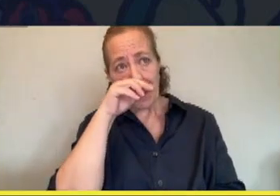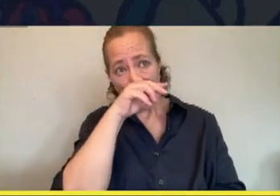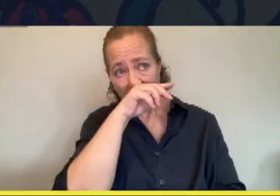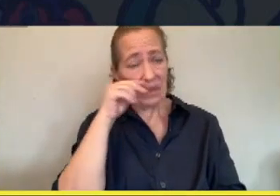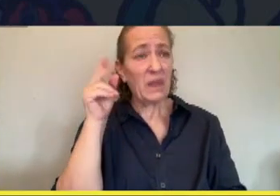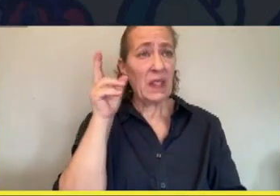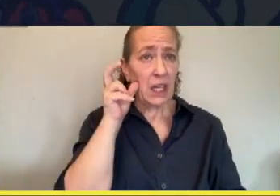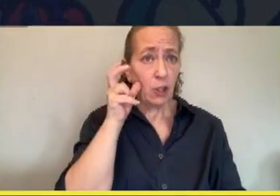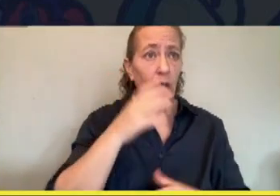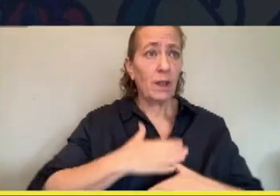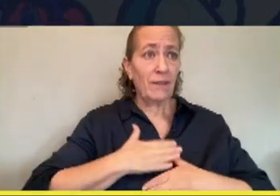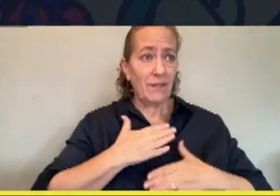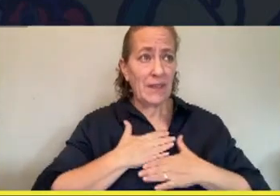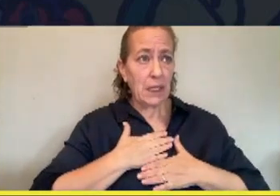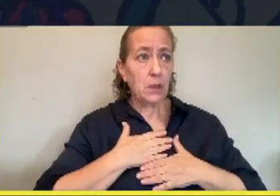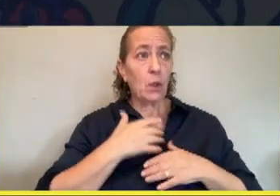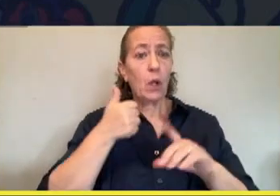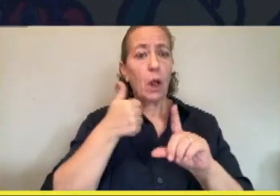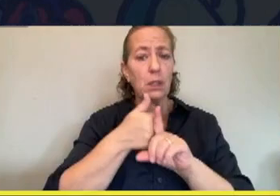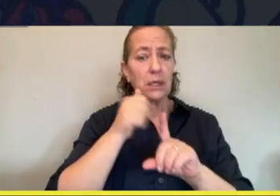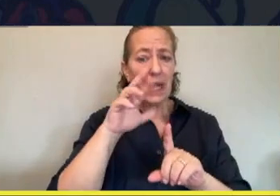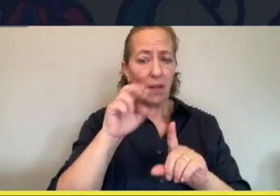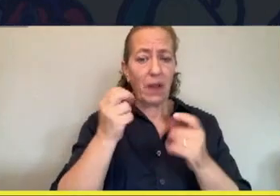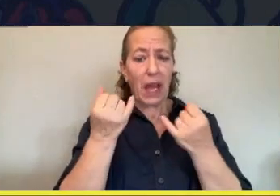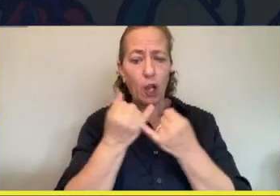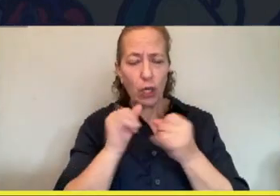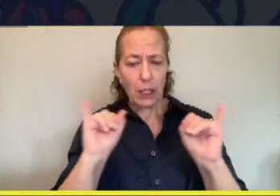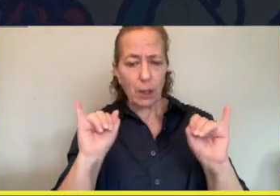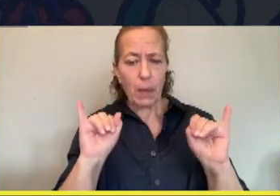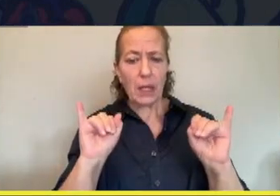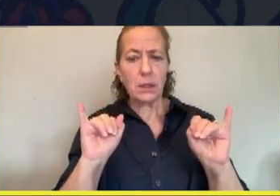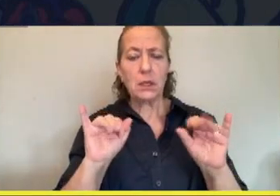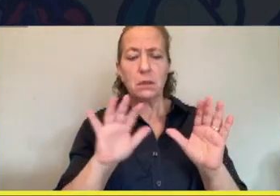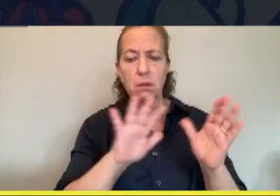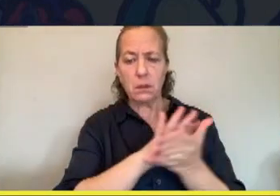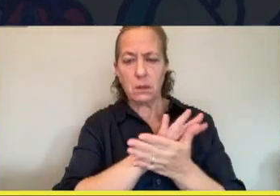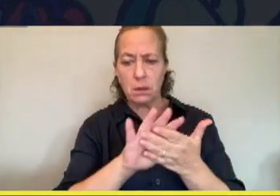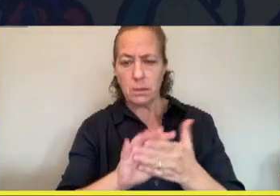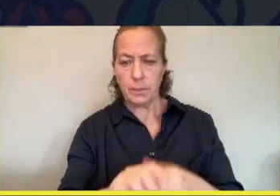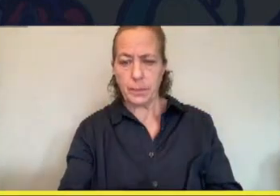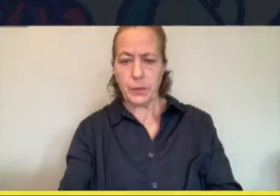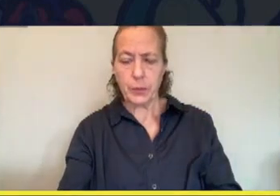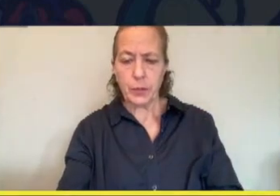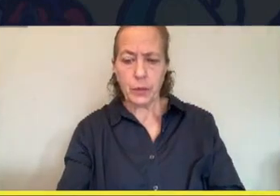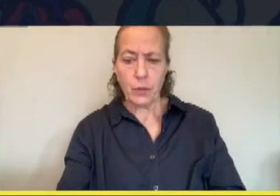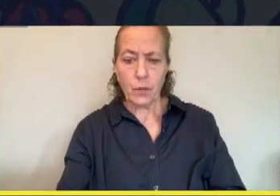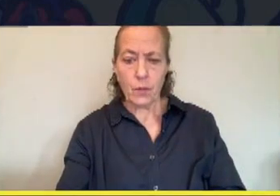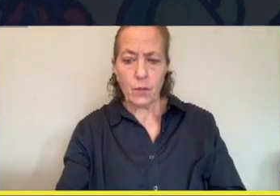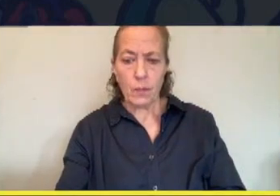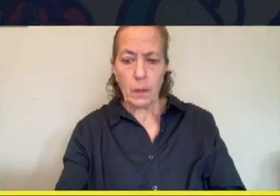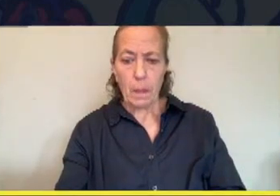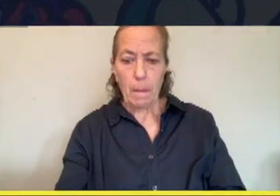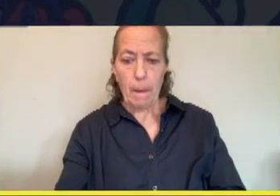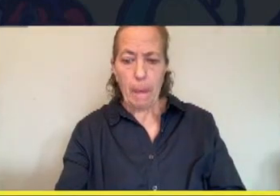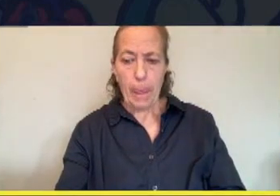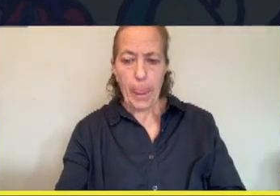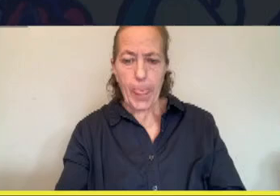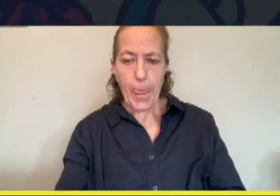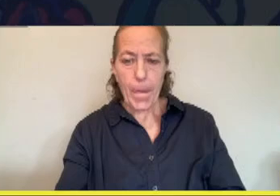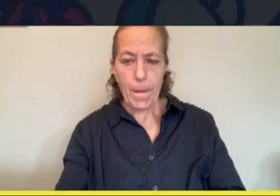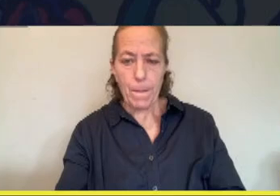and self-care independent living disabilities. So our main study outcomes